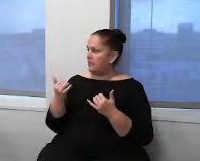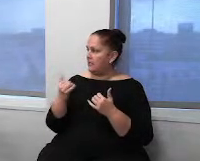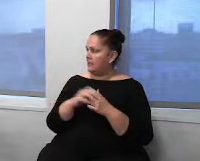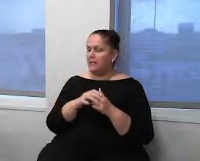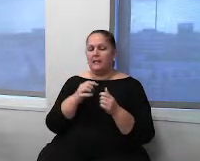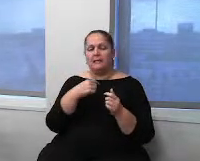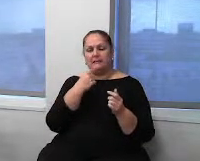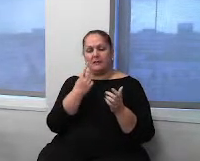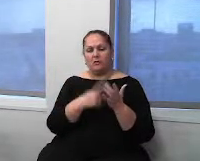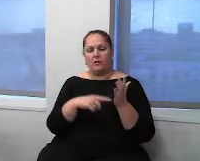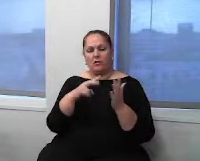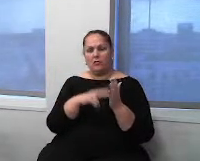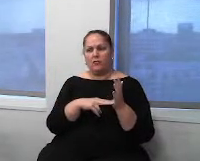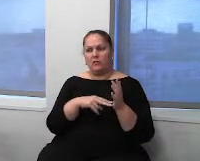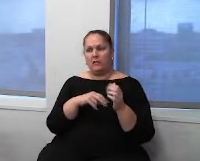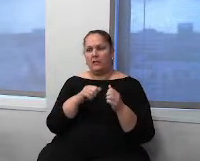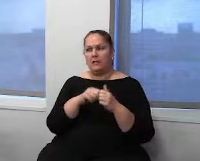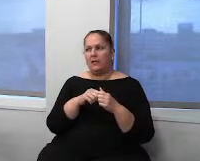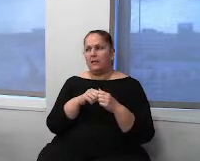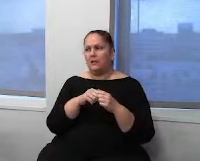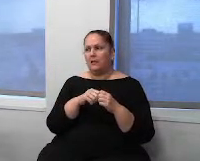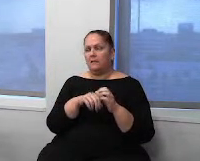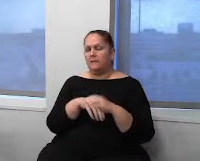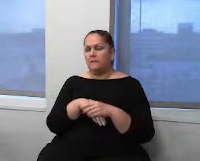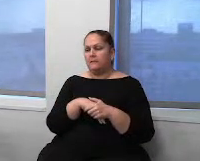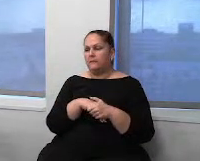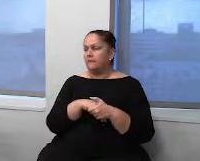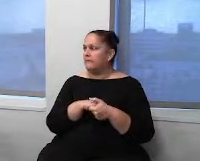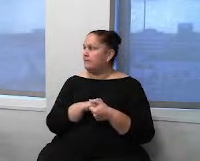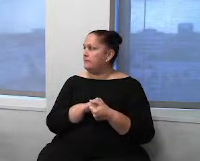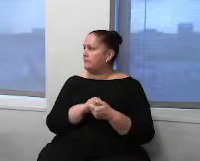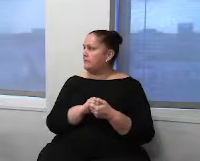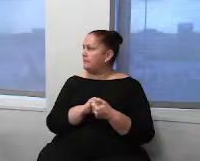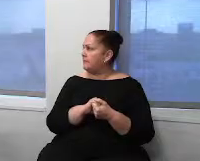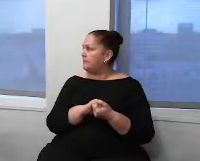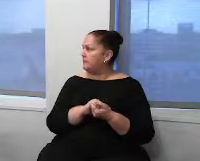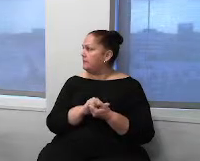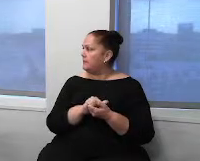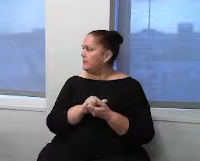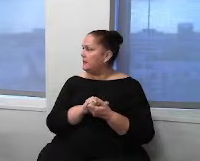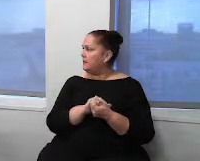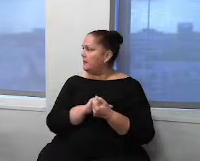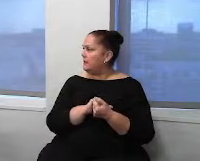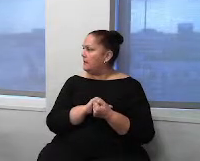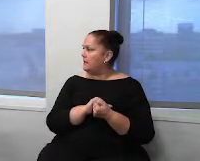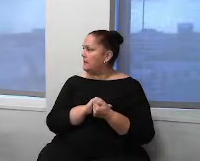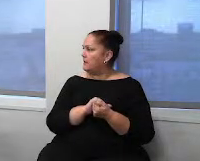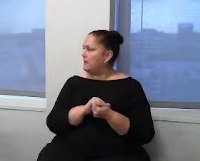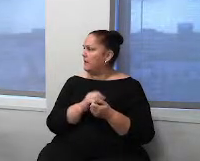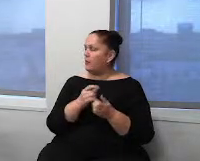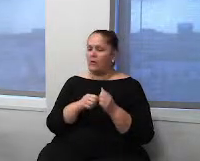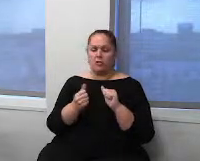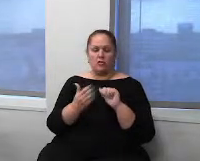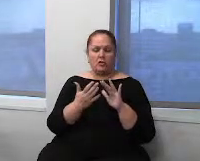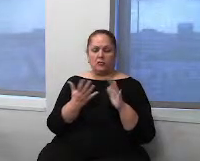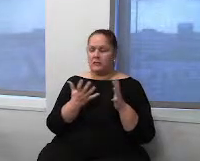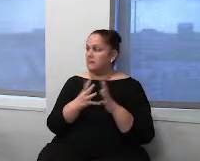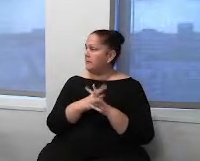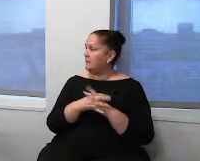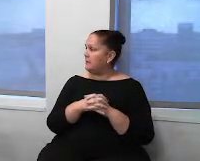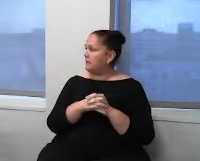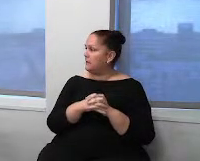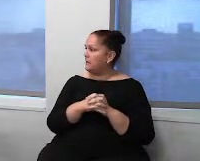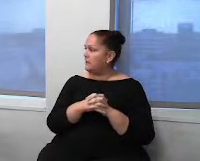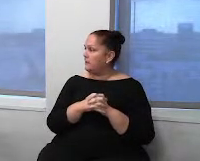is the problem. All right, tell them what you're reading, but focus on the phrase "not strictly," please. What are you addressing, sir?